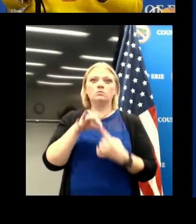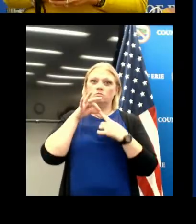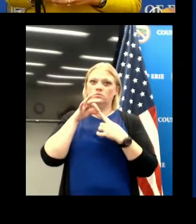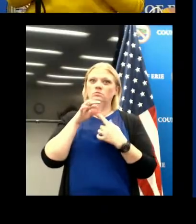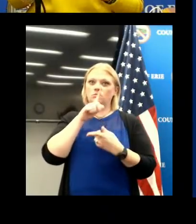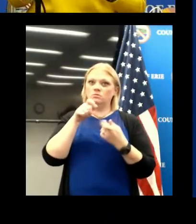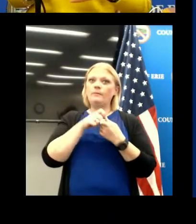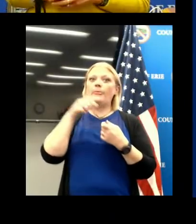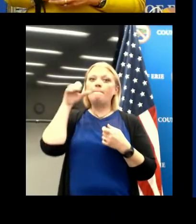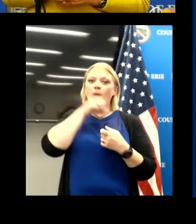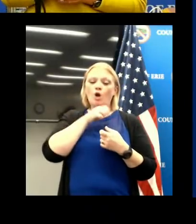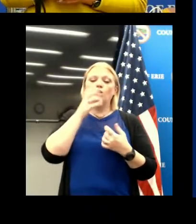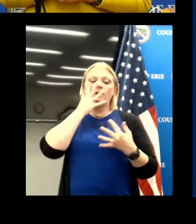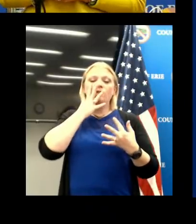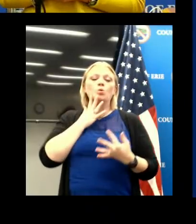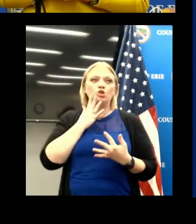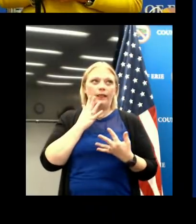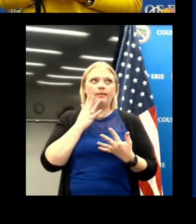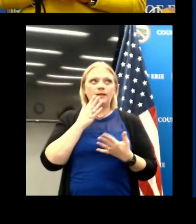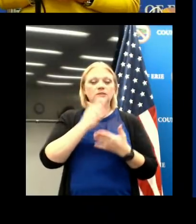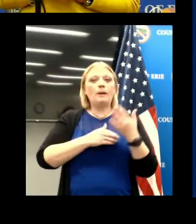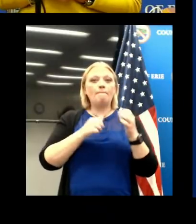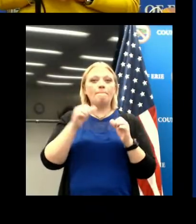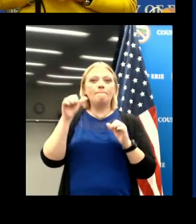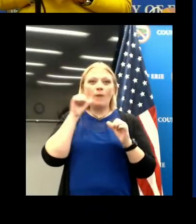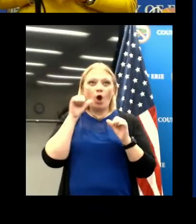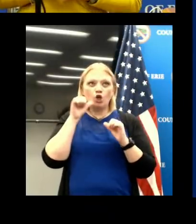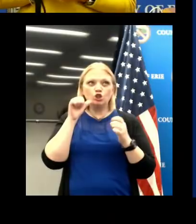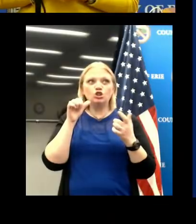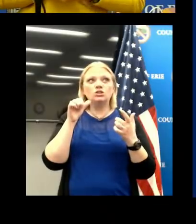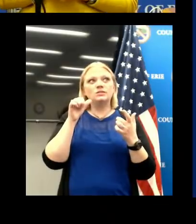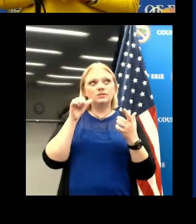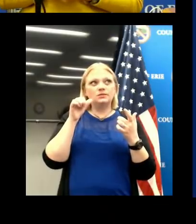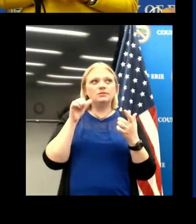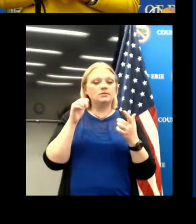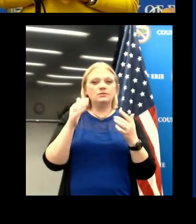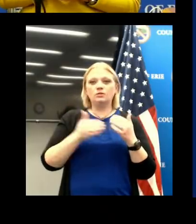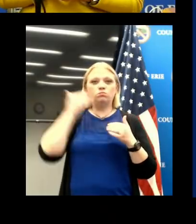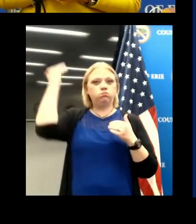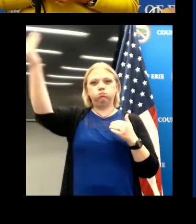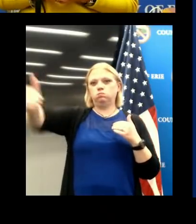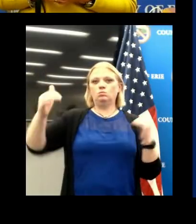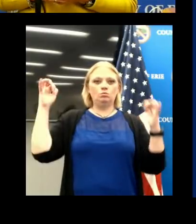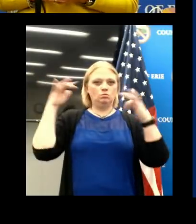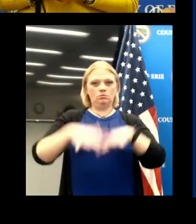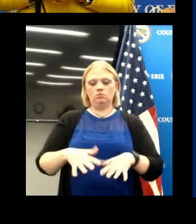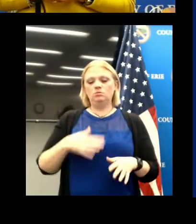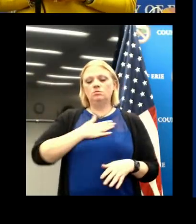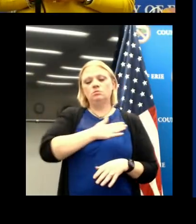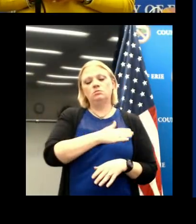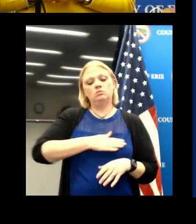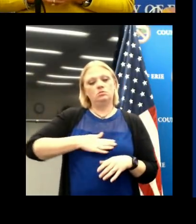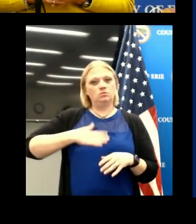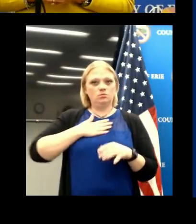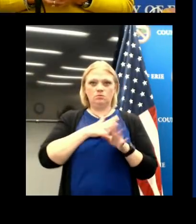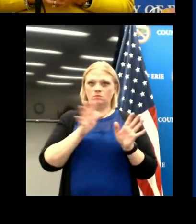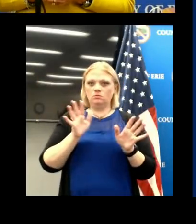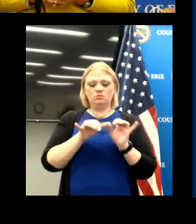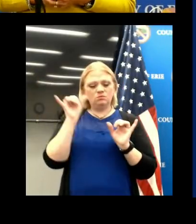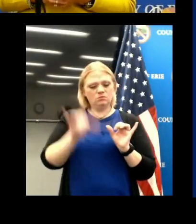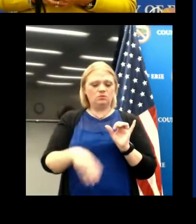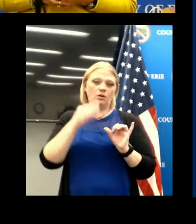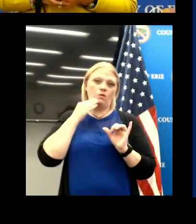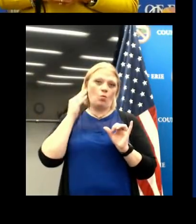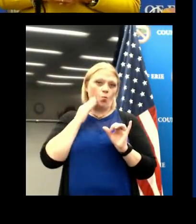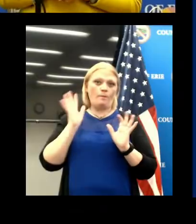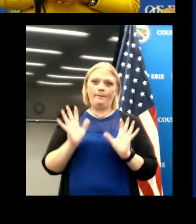seeing, unfortunately, some bars where they're still having too big a crowd. So please, it's just stay at home,